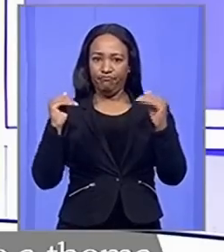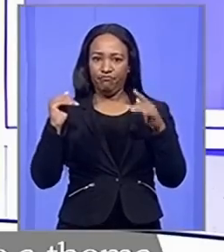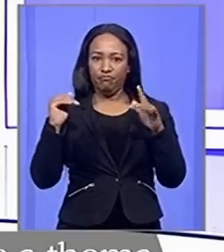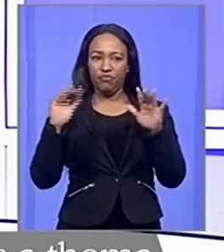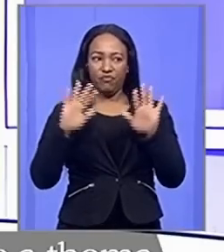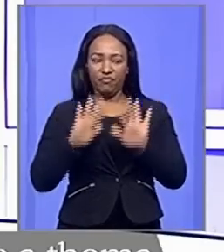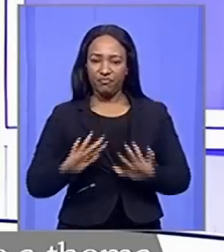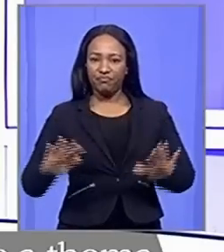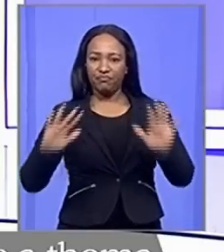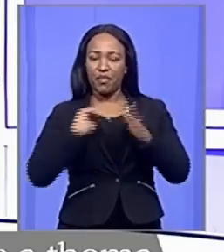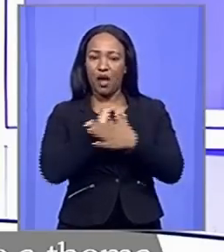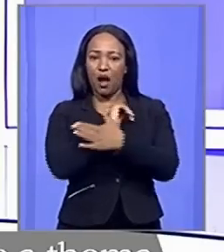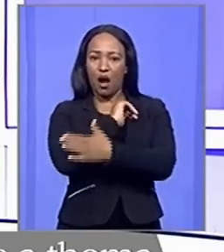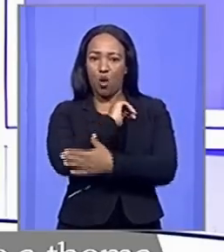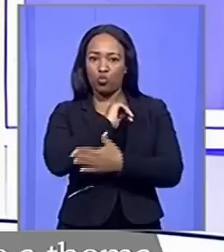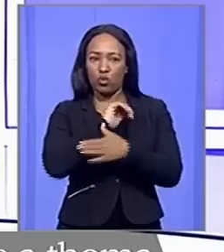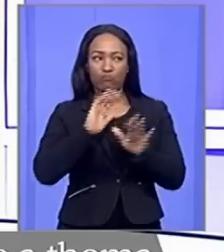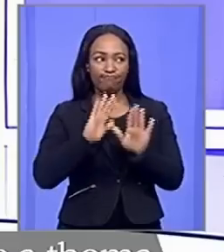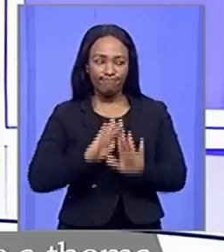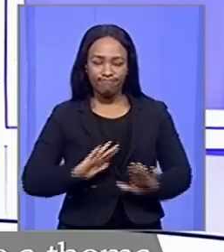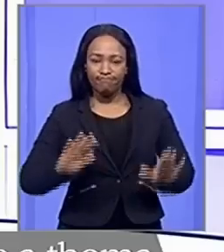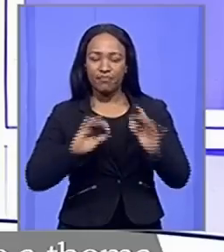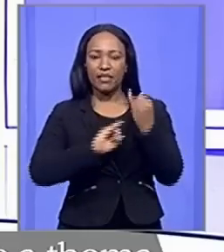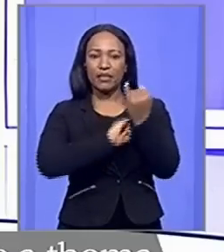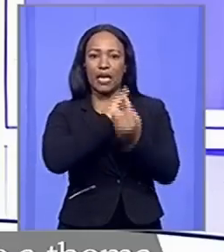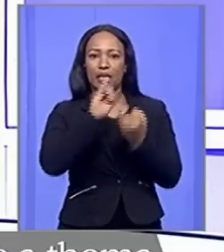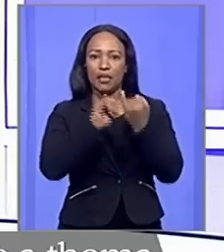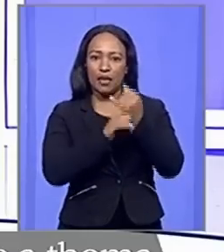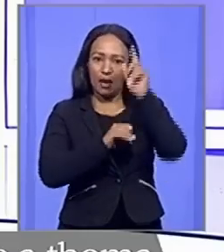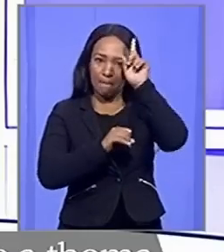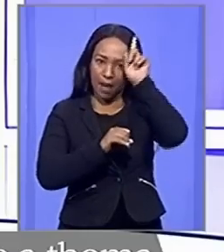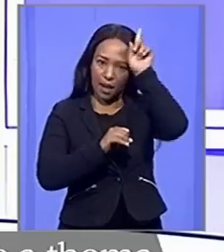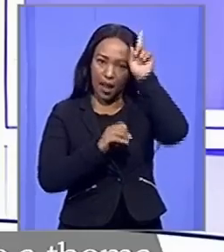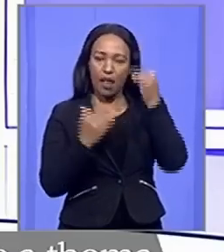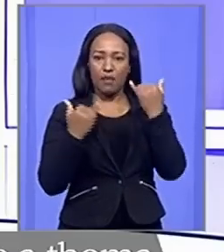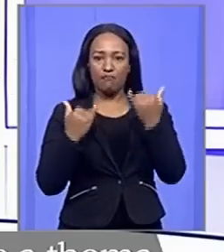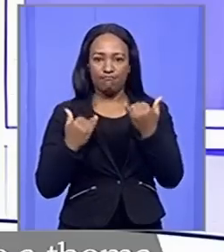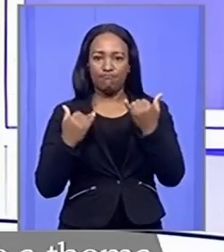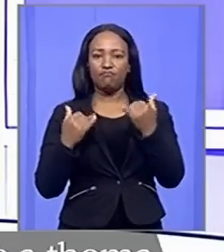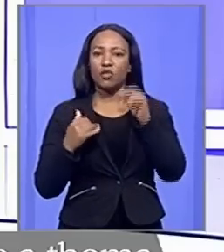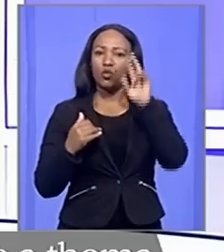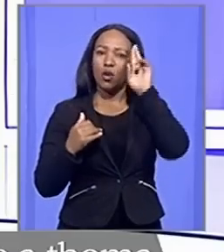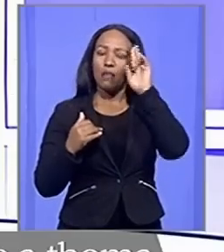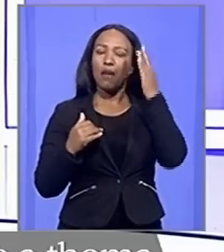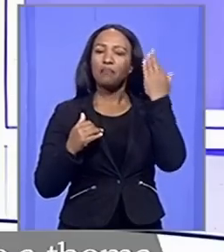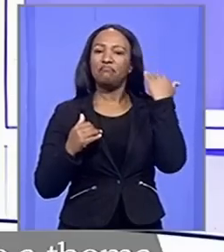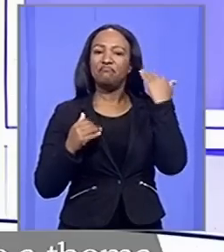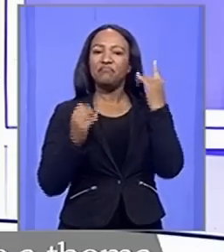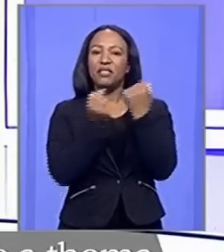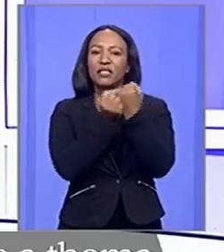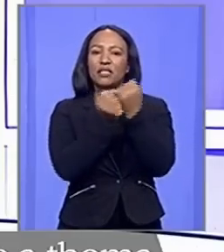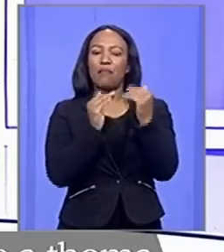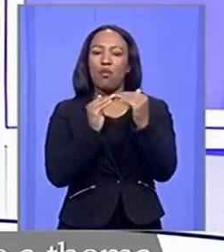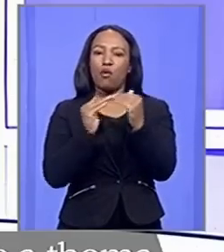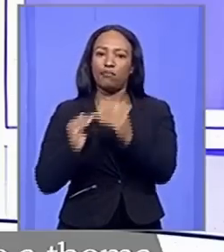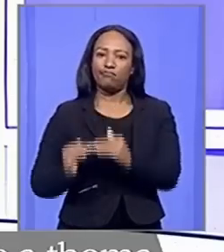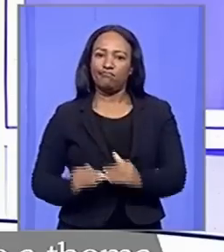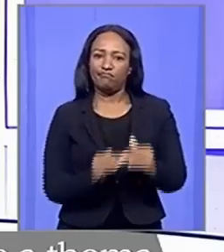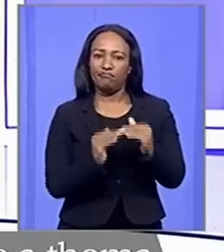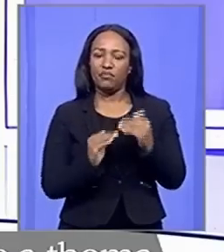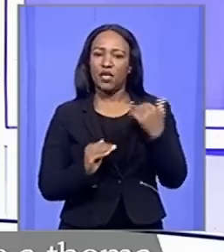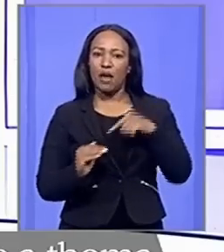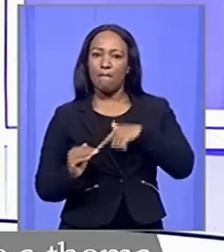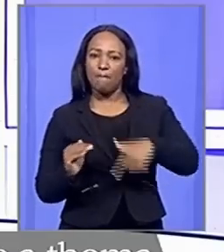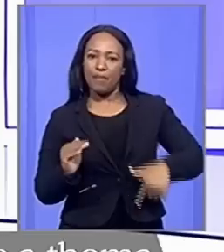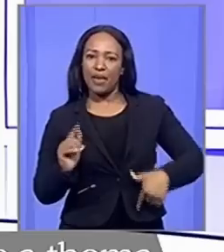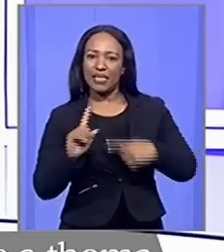bophara Nelson Mandela. Ke nako gape ya go tsitsinkela dikholofelo tša demokrasi nakong ya bopresidente bja